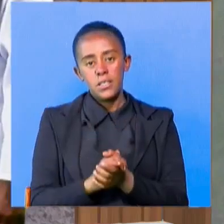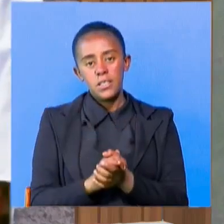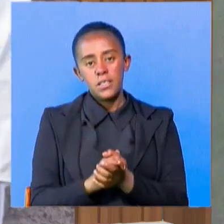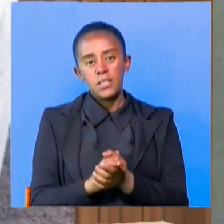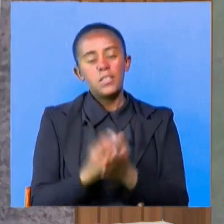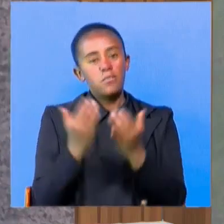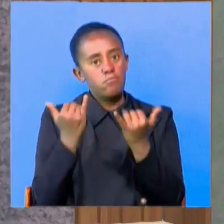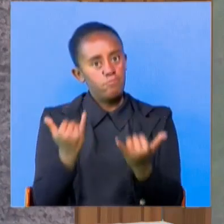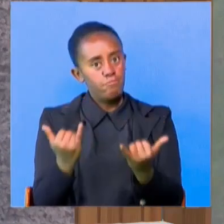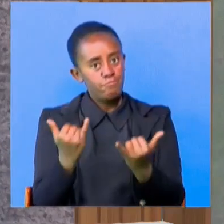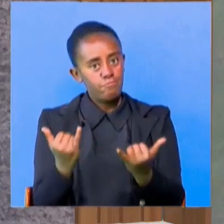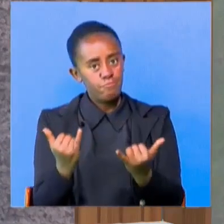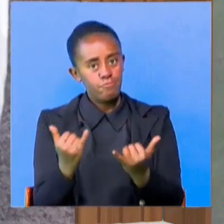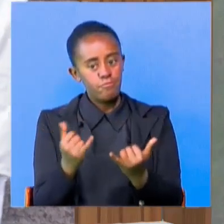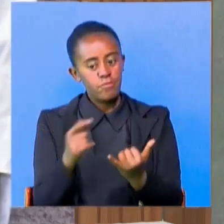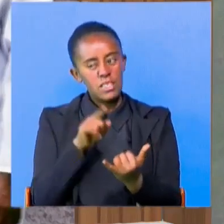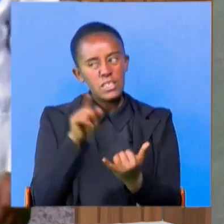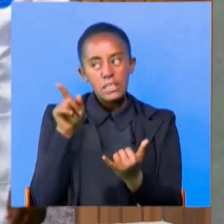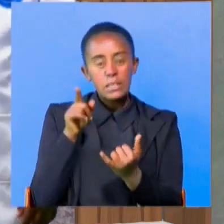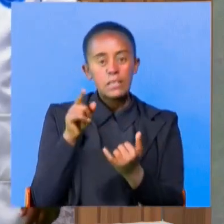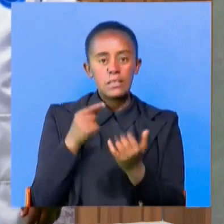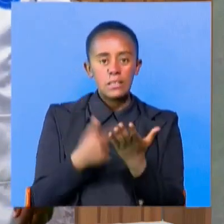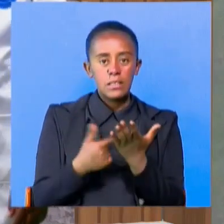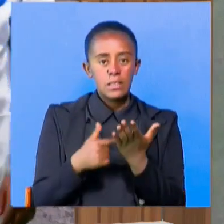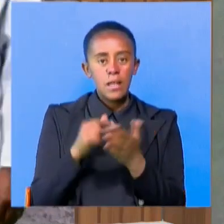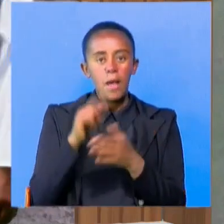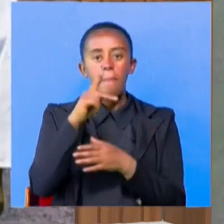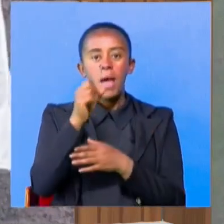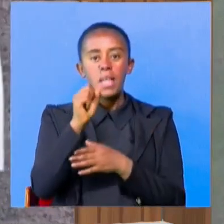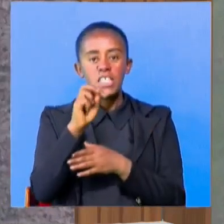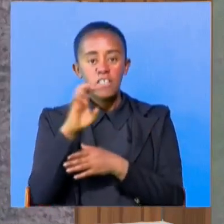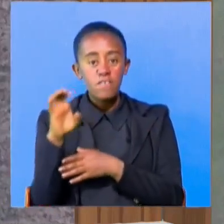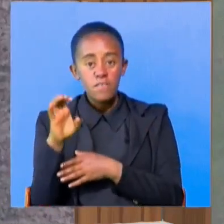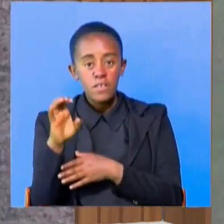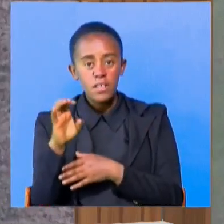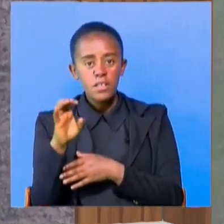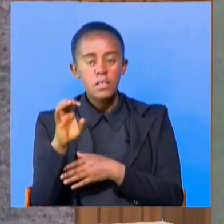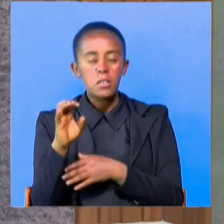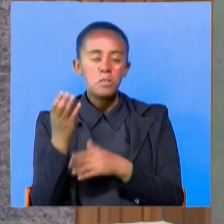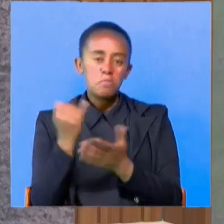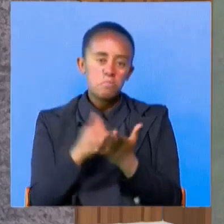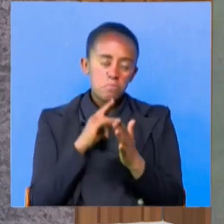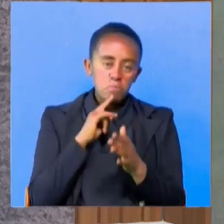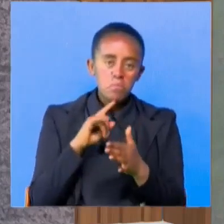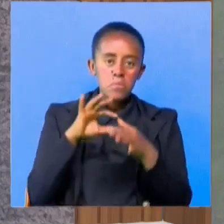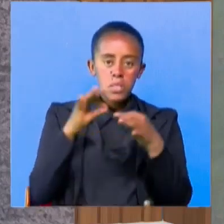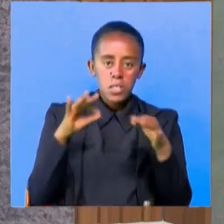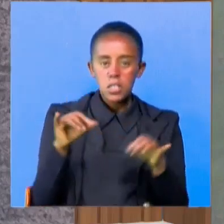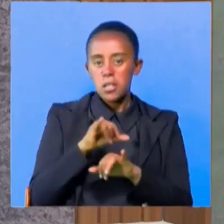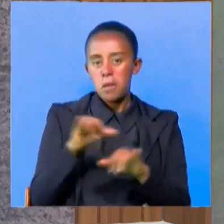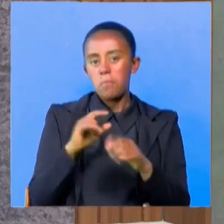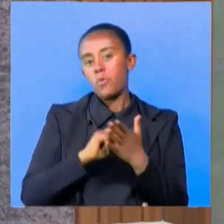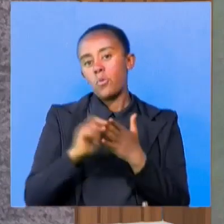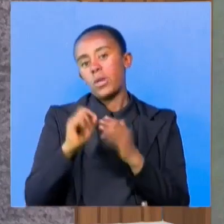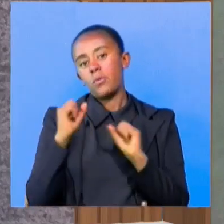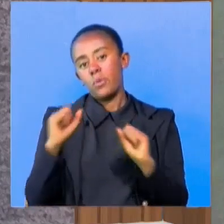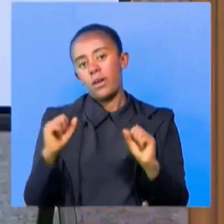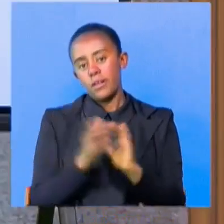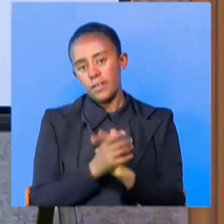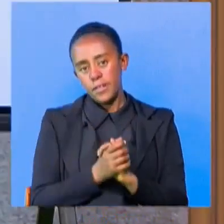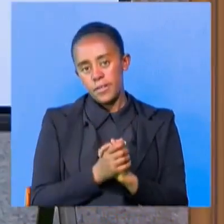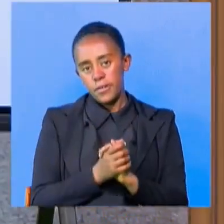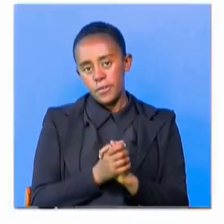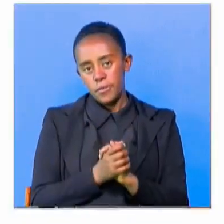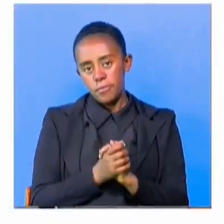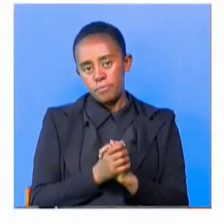So now, when it comes in the case of the passive construction, it can be written in such a way. Which